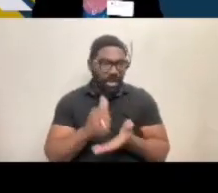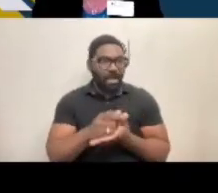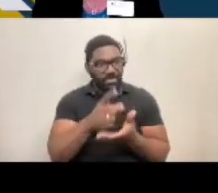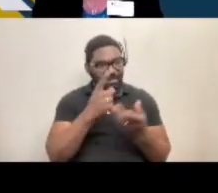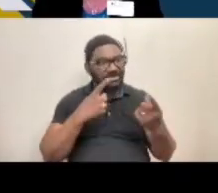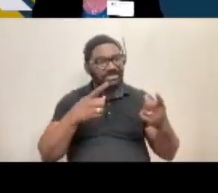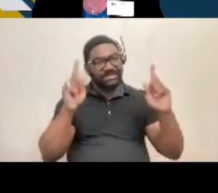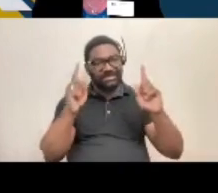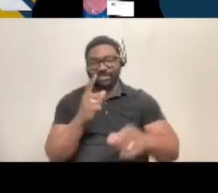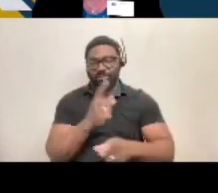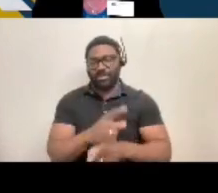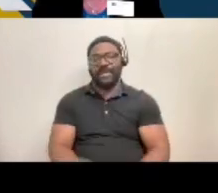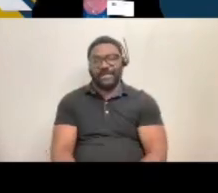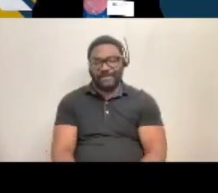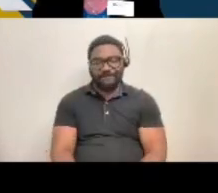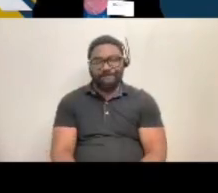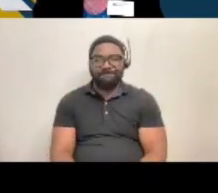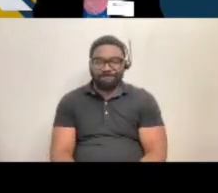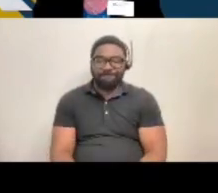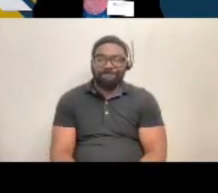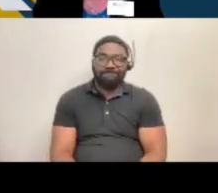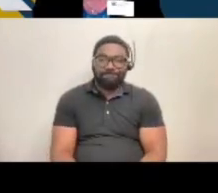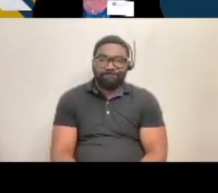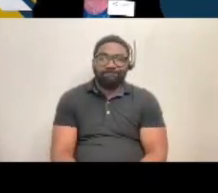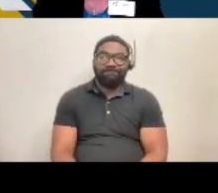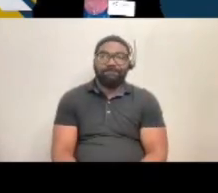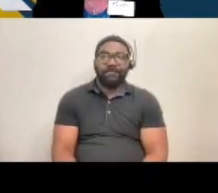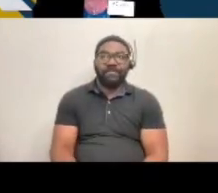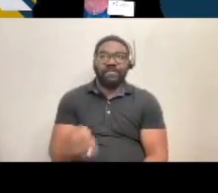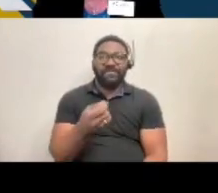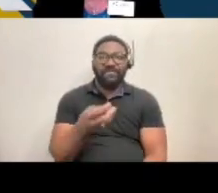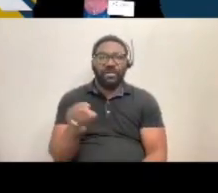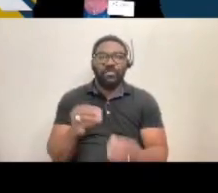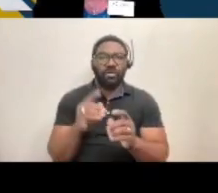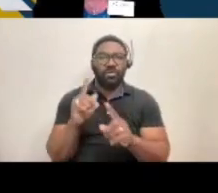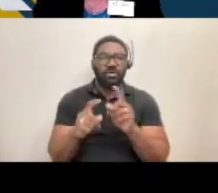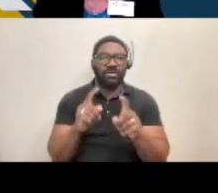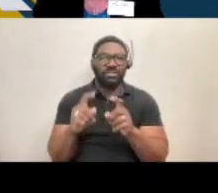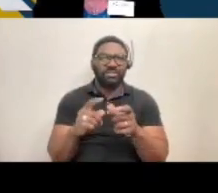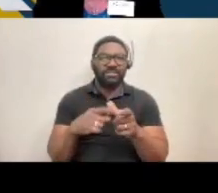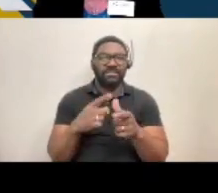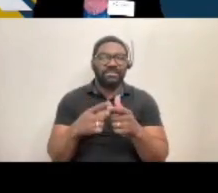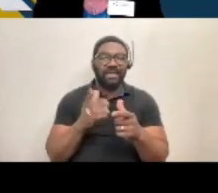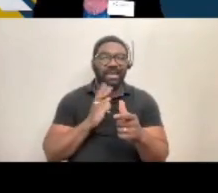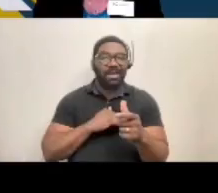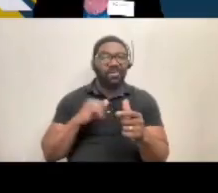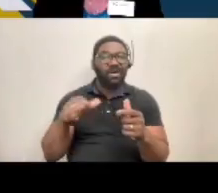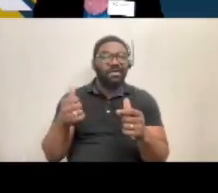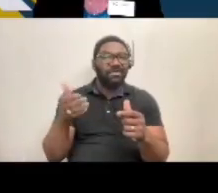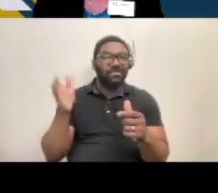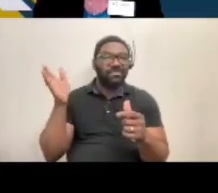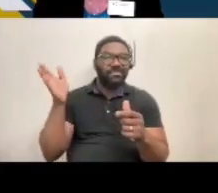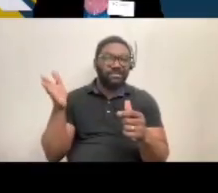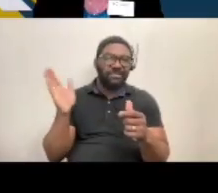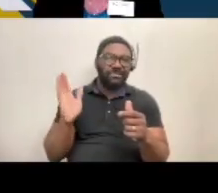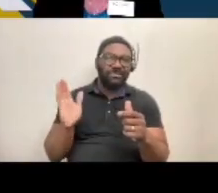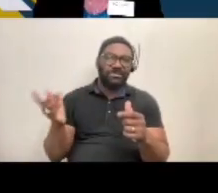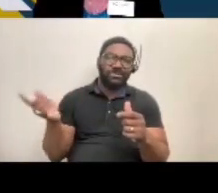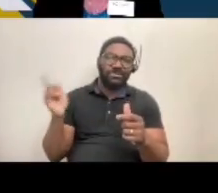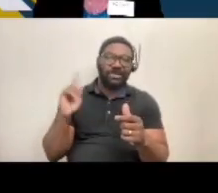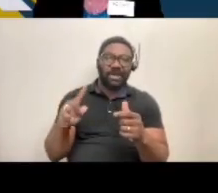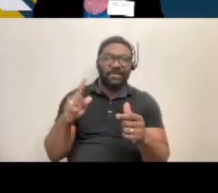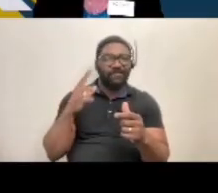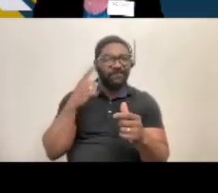Thank you. All right. So a couple more questions here, and then I want to bring in our other presenters. There's some questions I think that they would be good for.